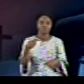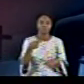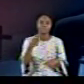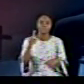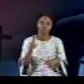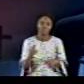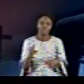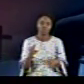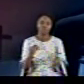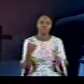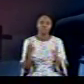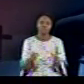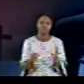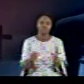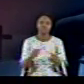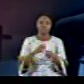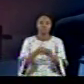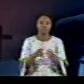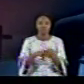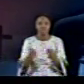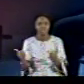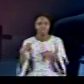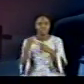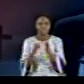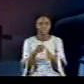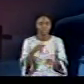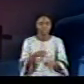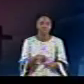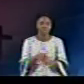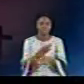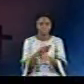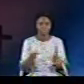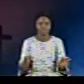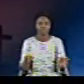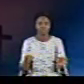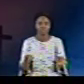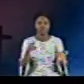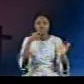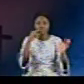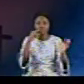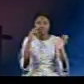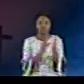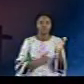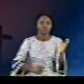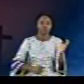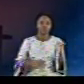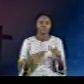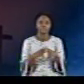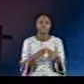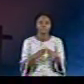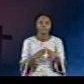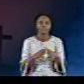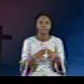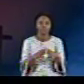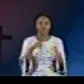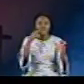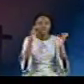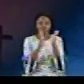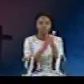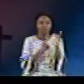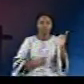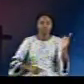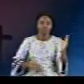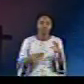then till now is free praise the lord president praise the lord